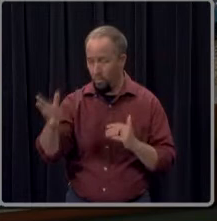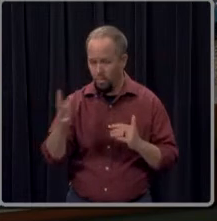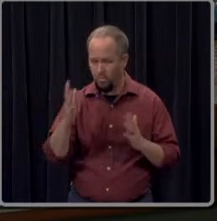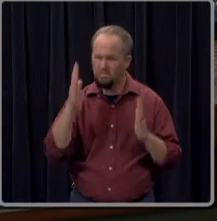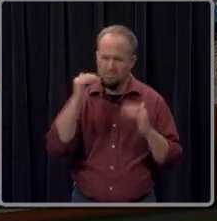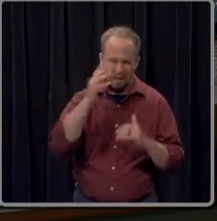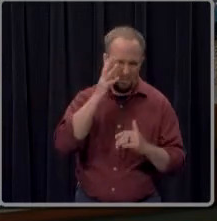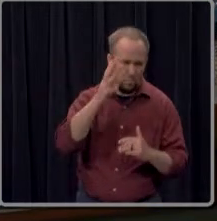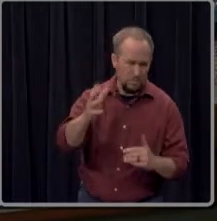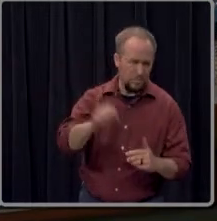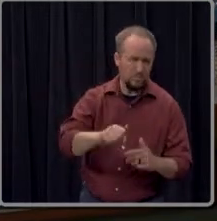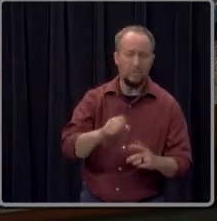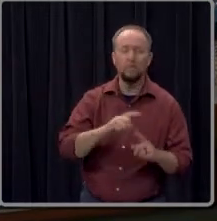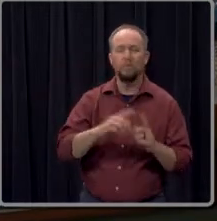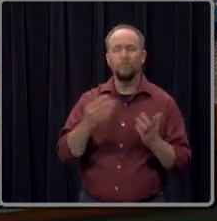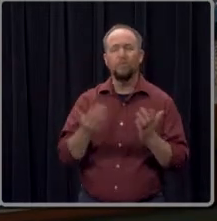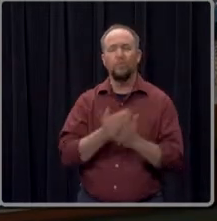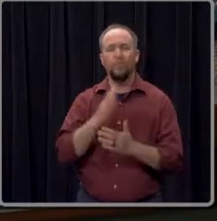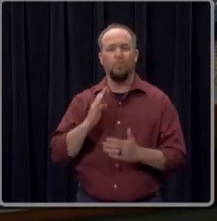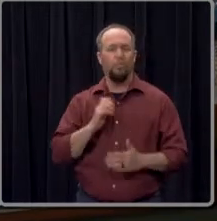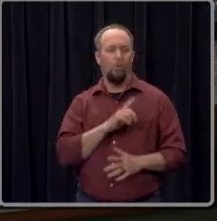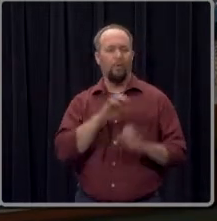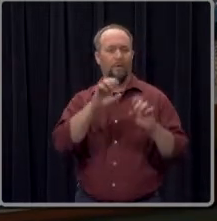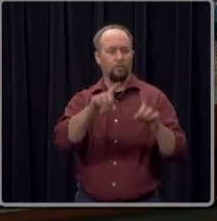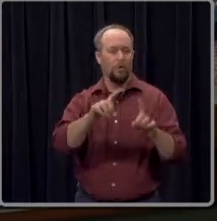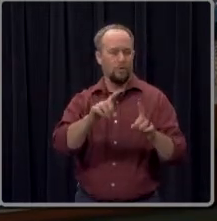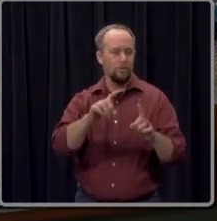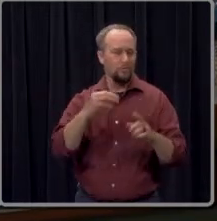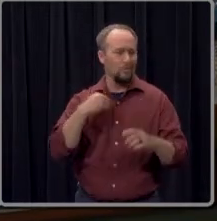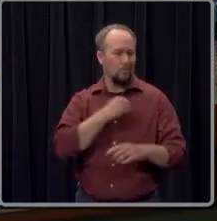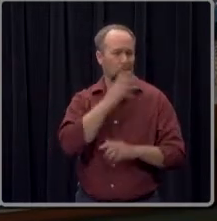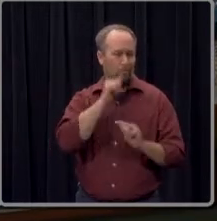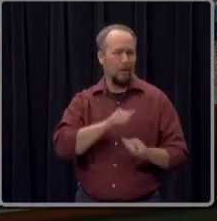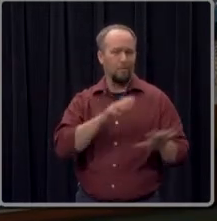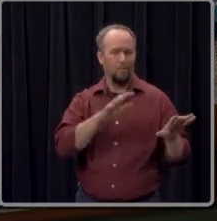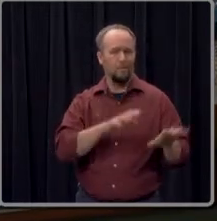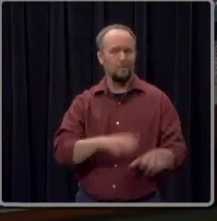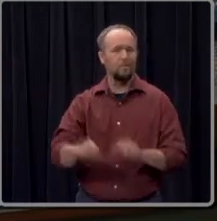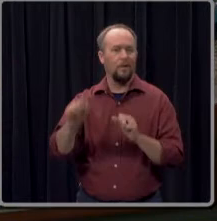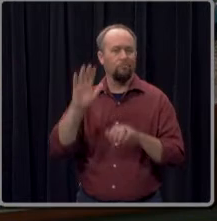will, the new Board of Education member will be able to take the oath at our May meeting.